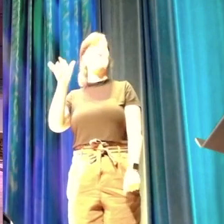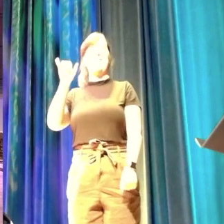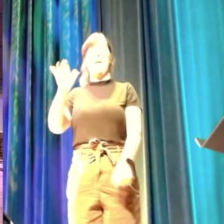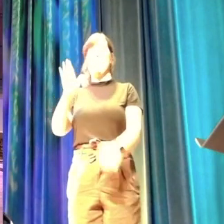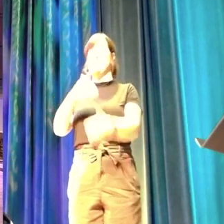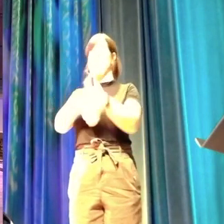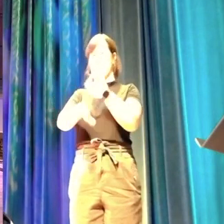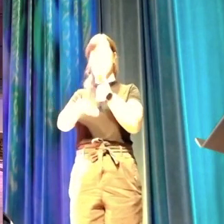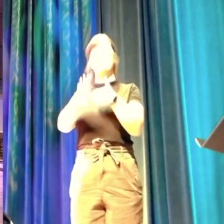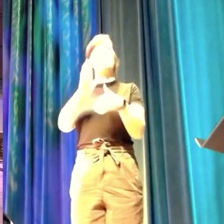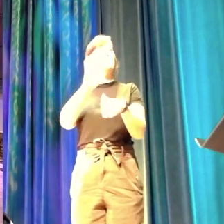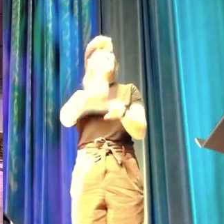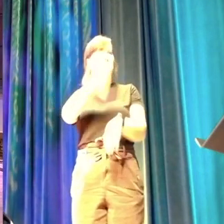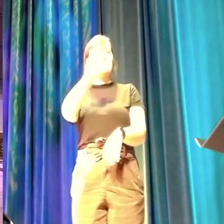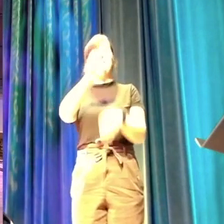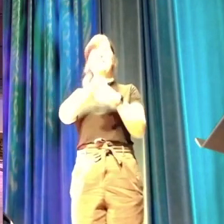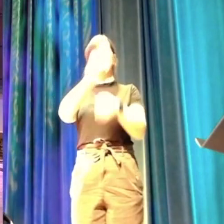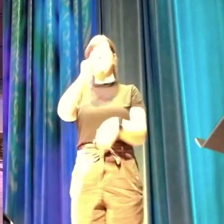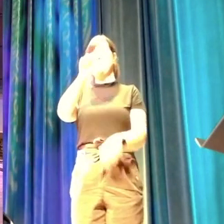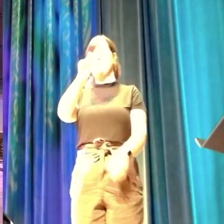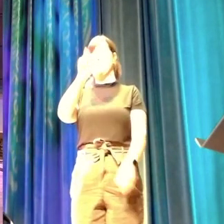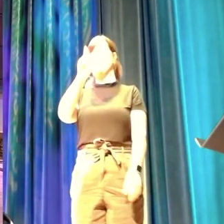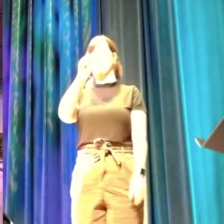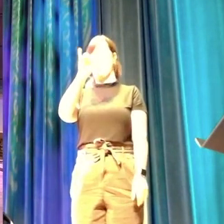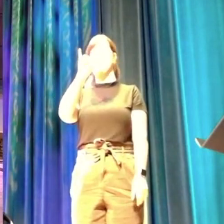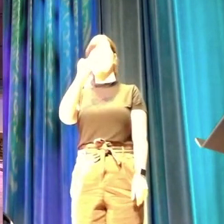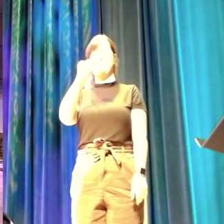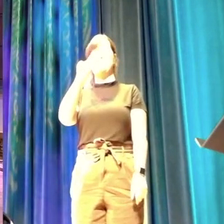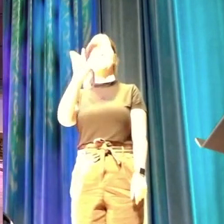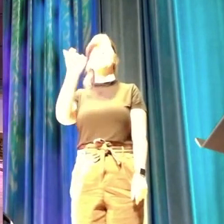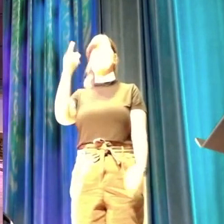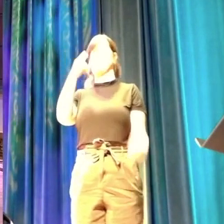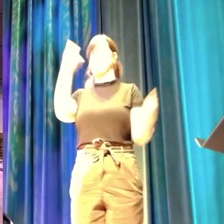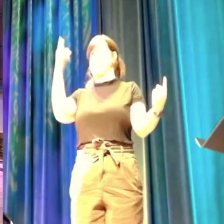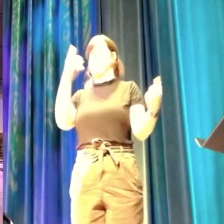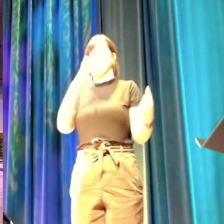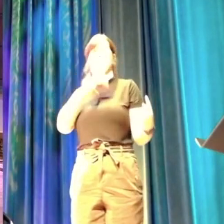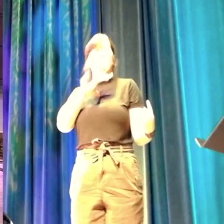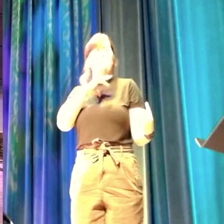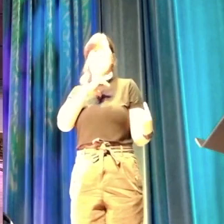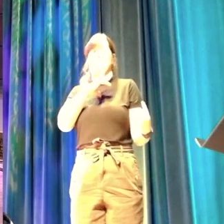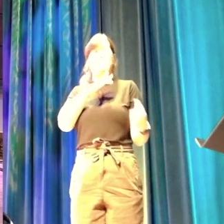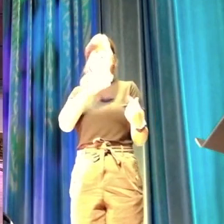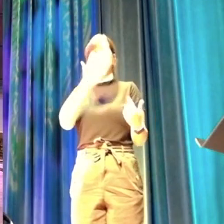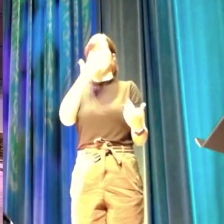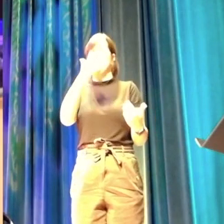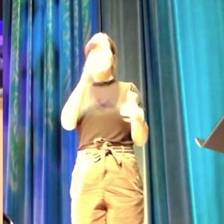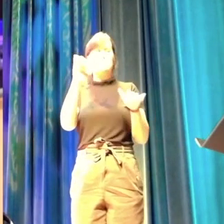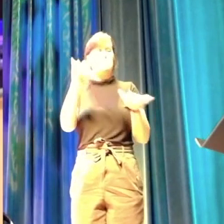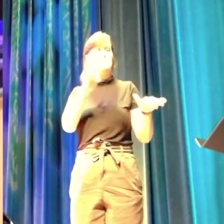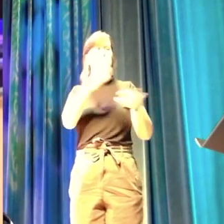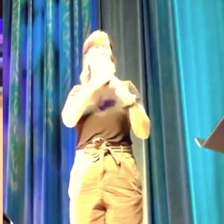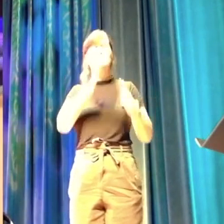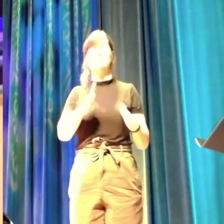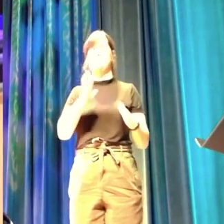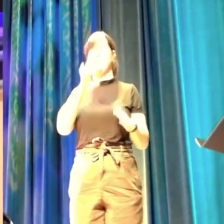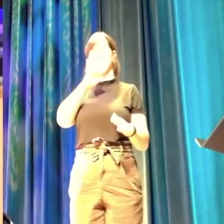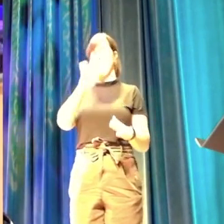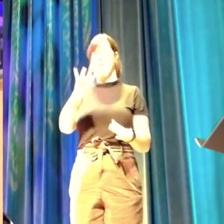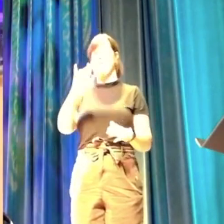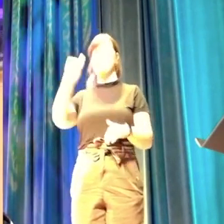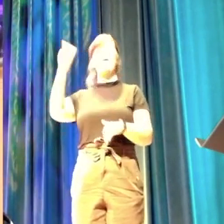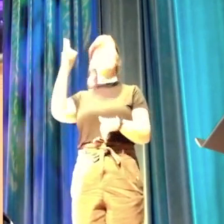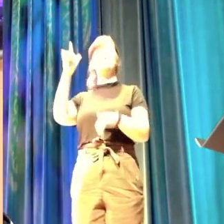and raised in inner city Detroit. I was an accomplished musician by age 8, and I had my very first recording at